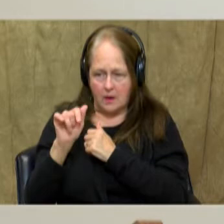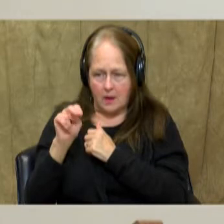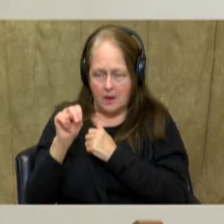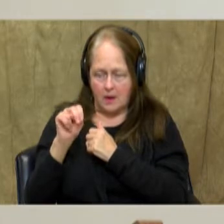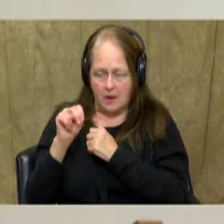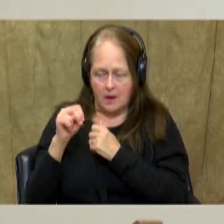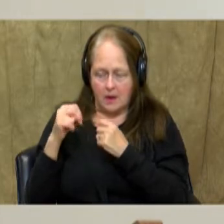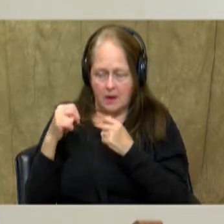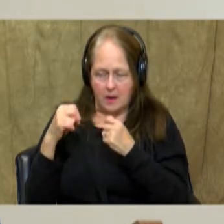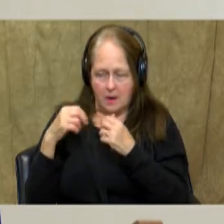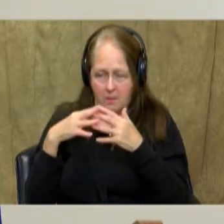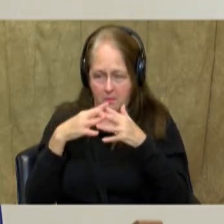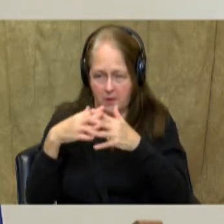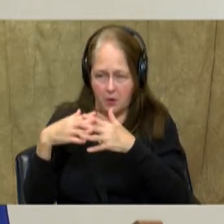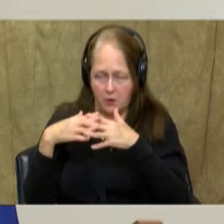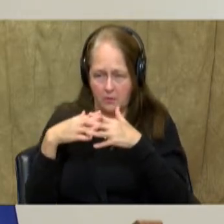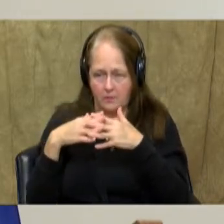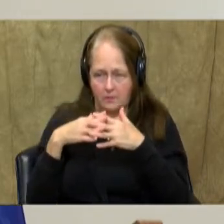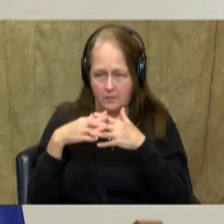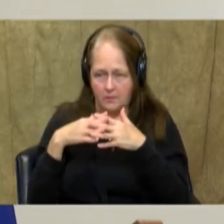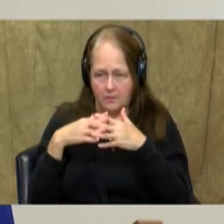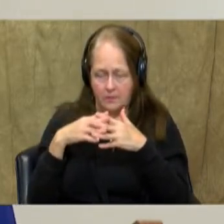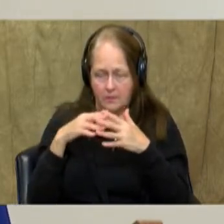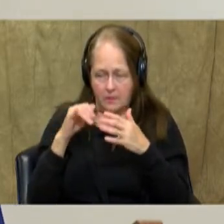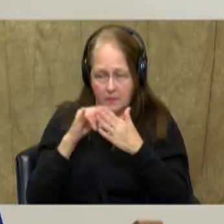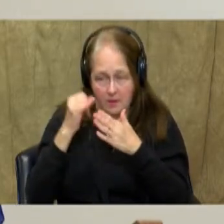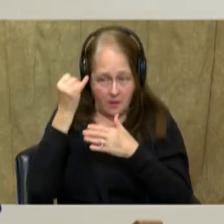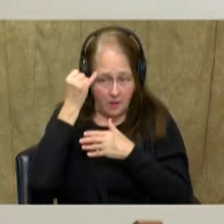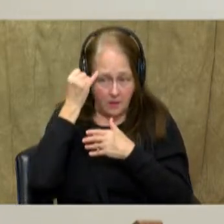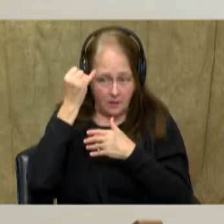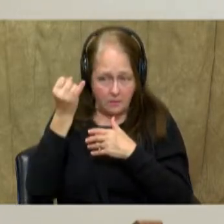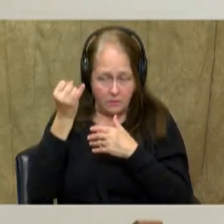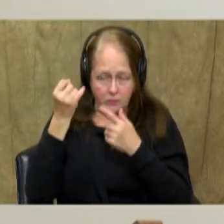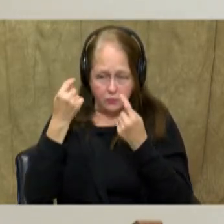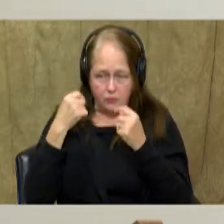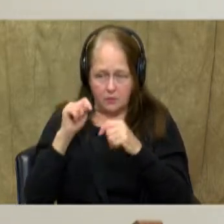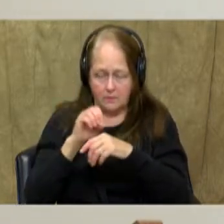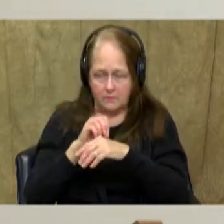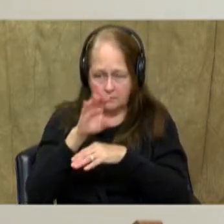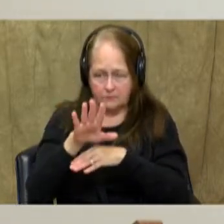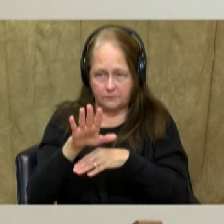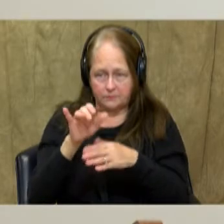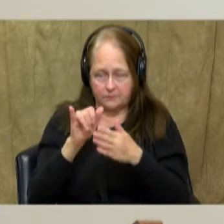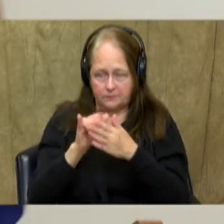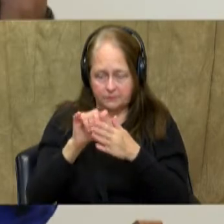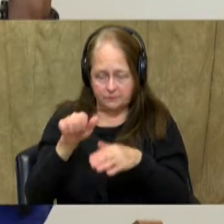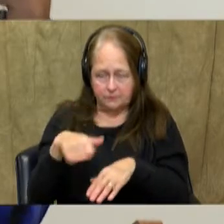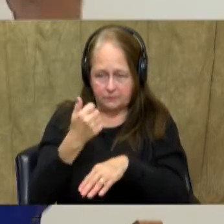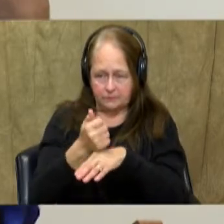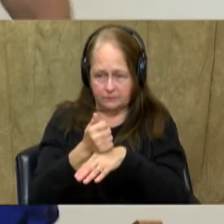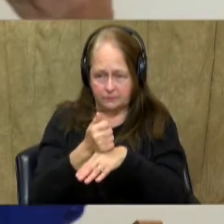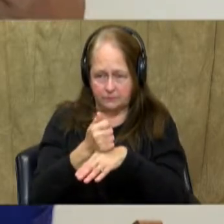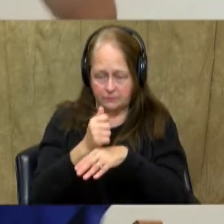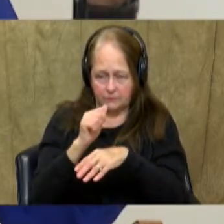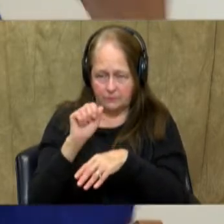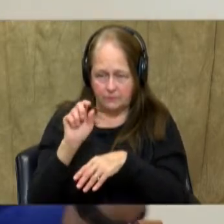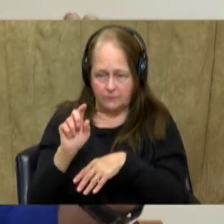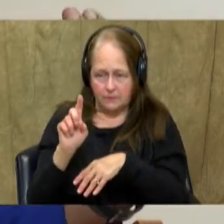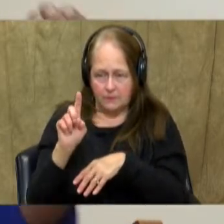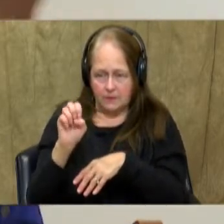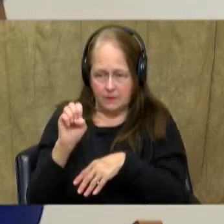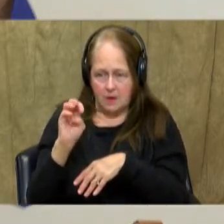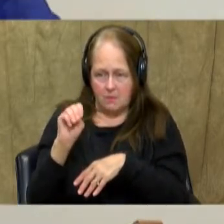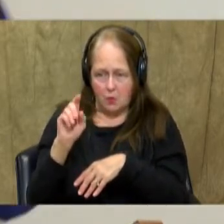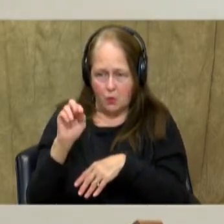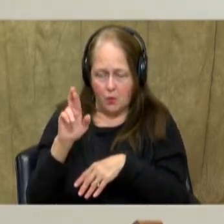like in Central and South America. Now, the idea was to try to influence these countries to adapt a democratic